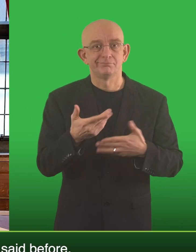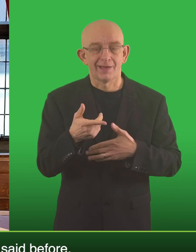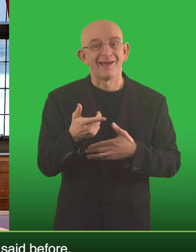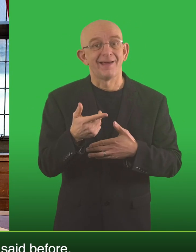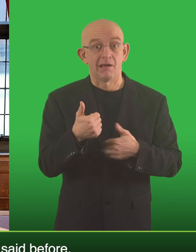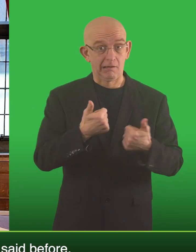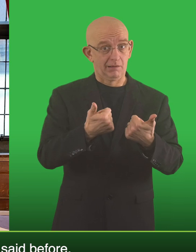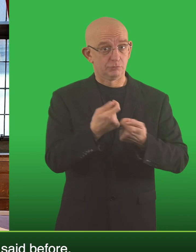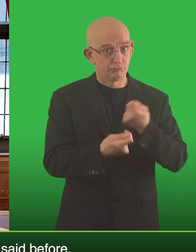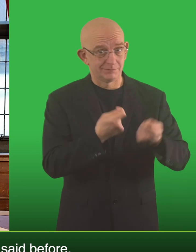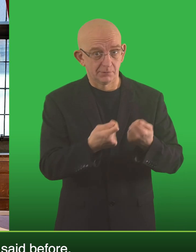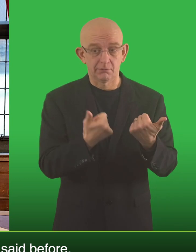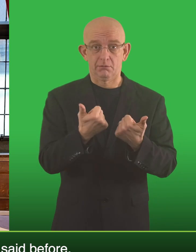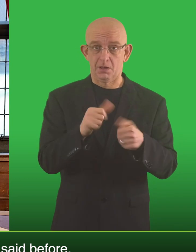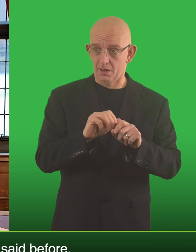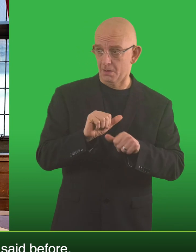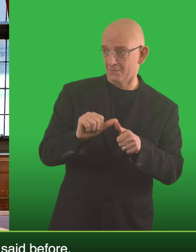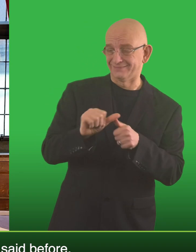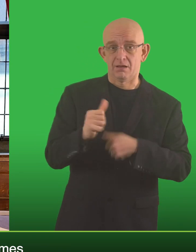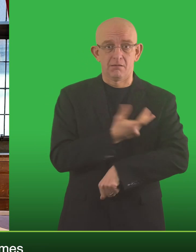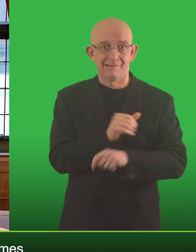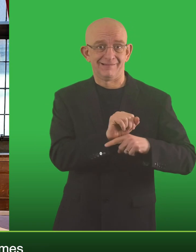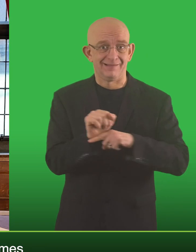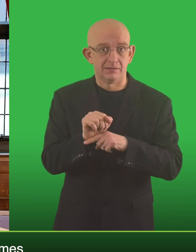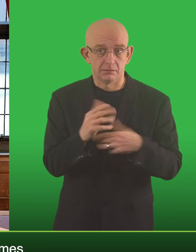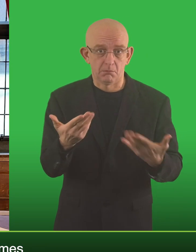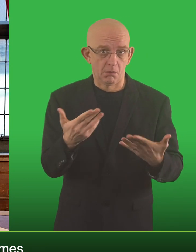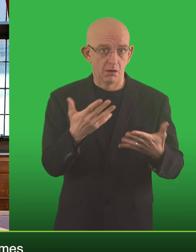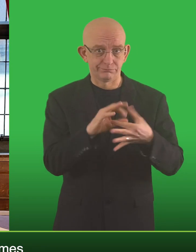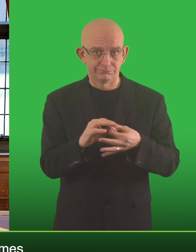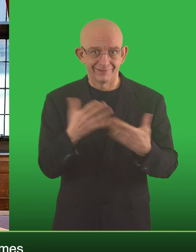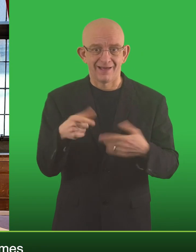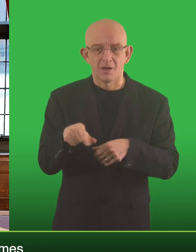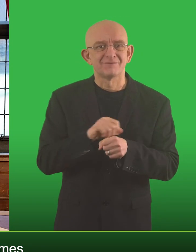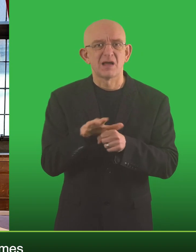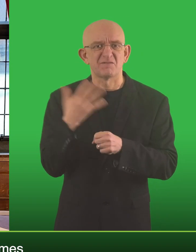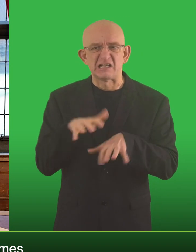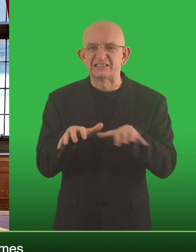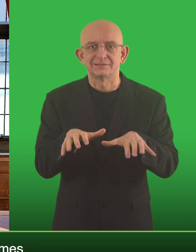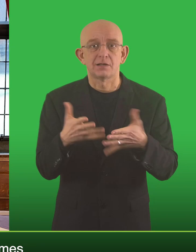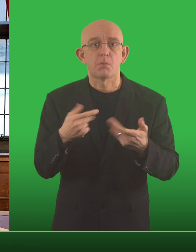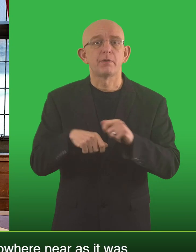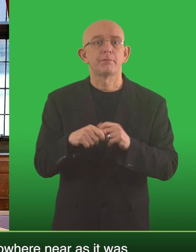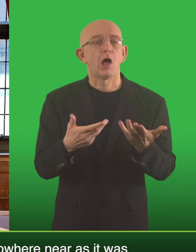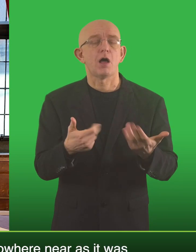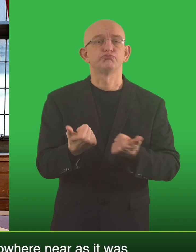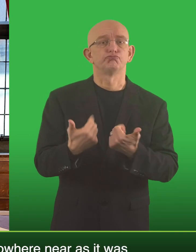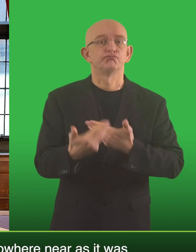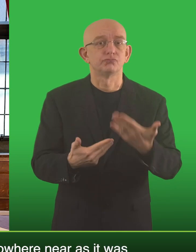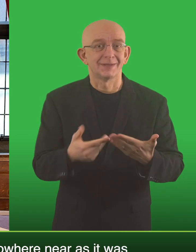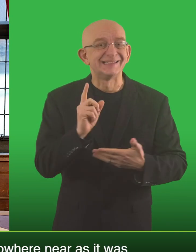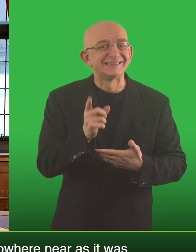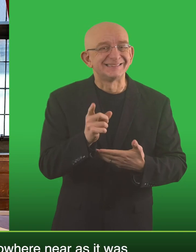as I've said before, better treatments, better vaccination, and the immunity that comes from vaccination has defanged the virus, so the level of harm